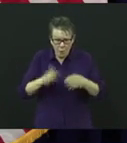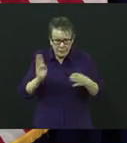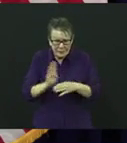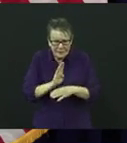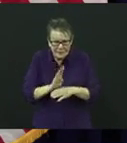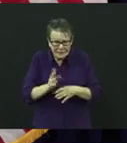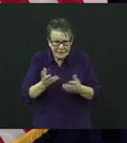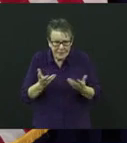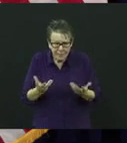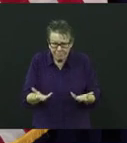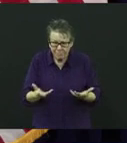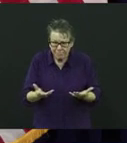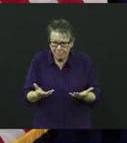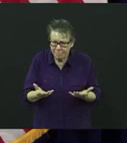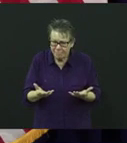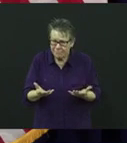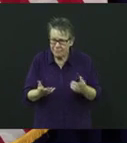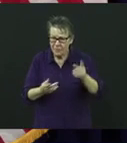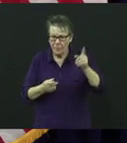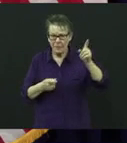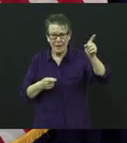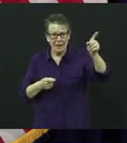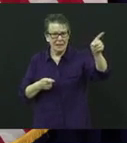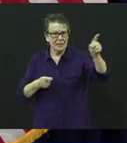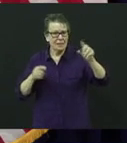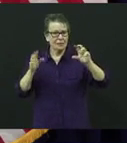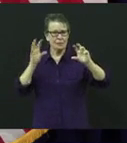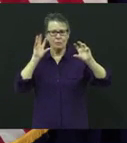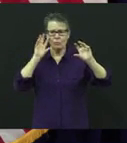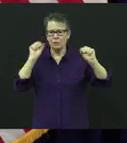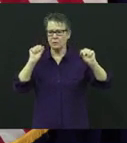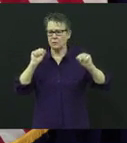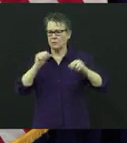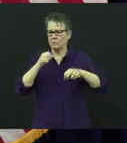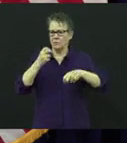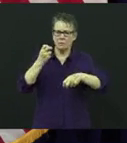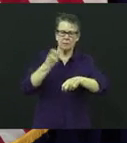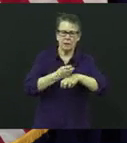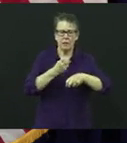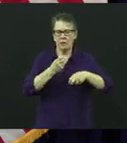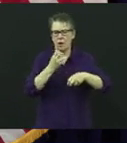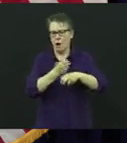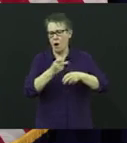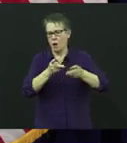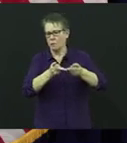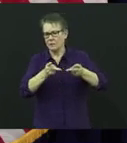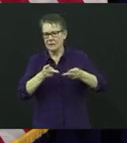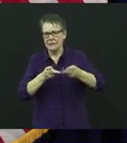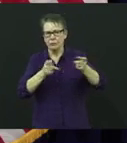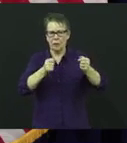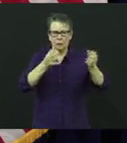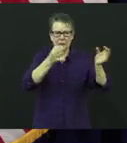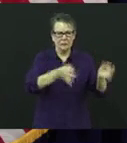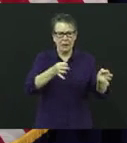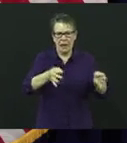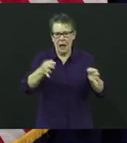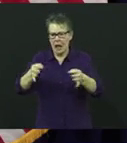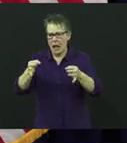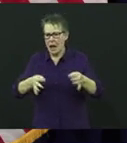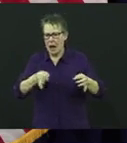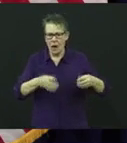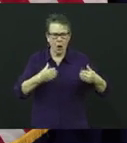United States that is unlike any other office in the world. I would think, and I spoke to him yesterday, he made this